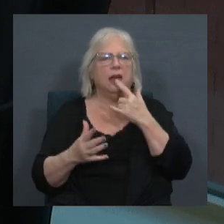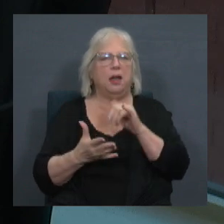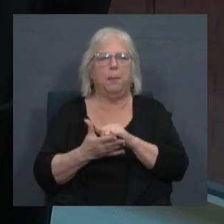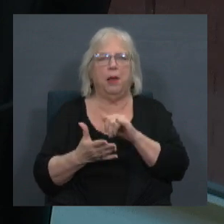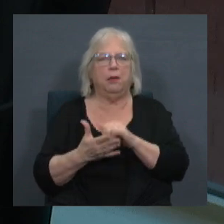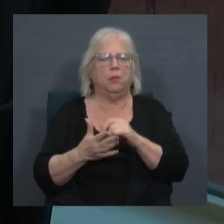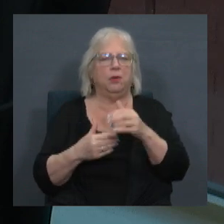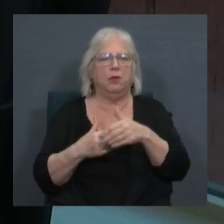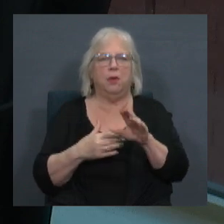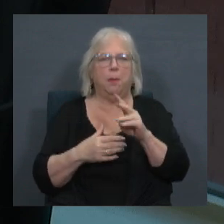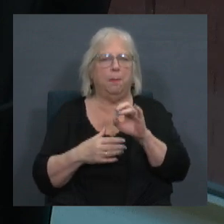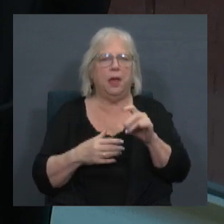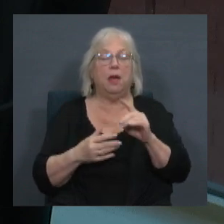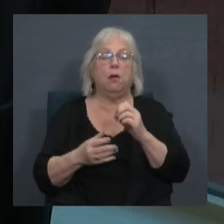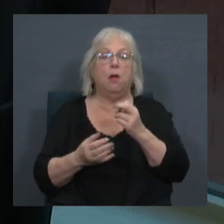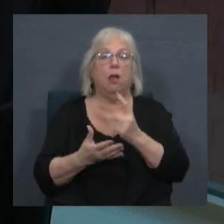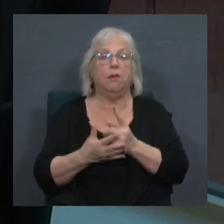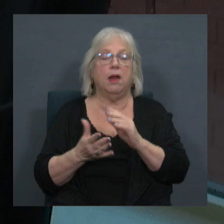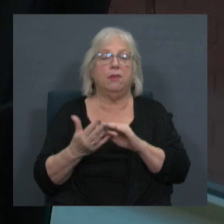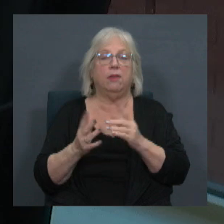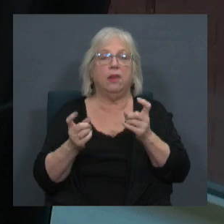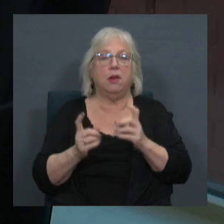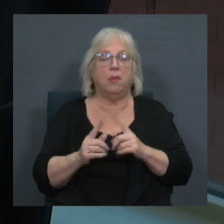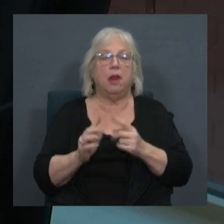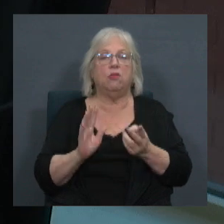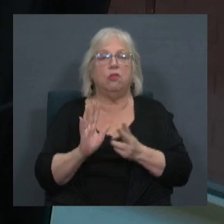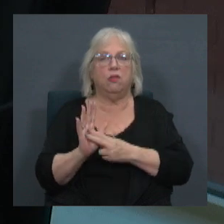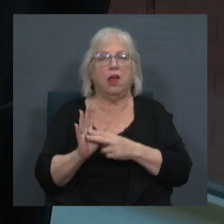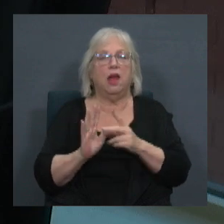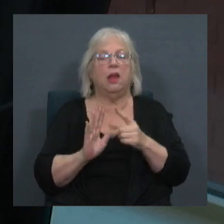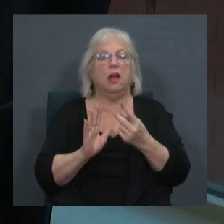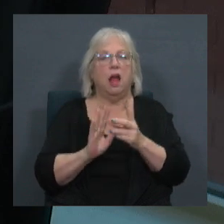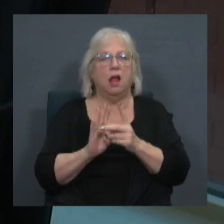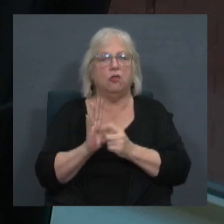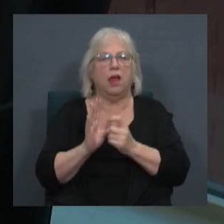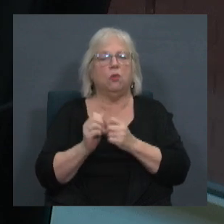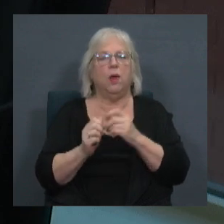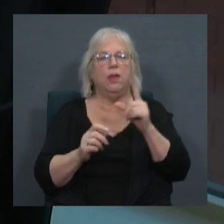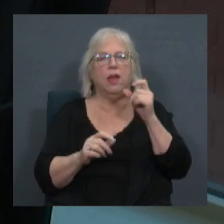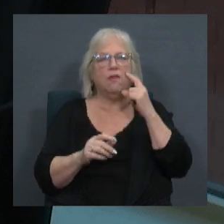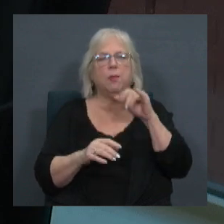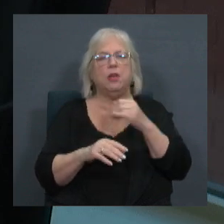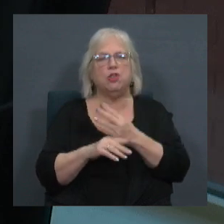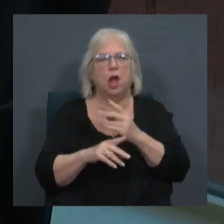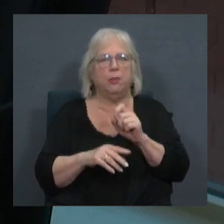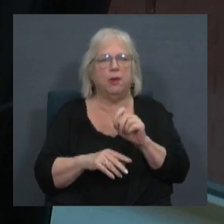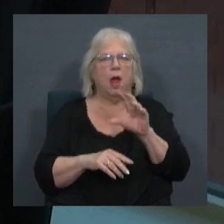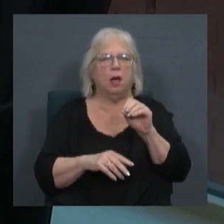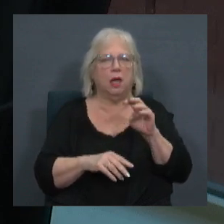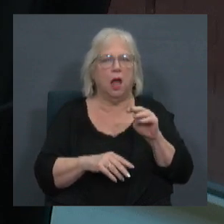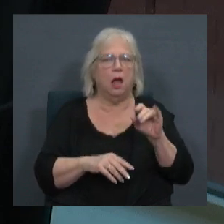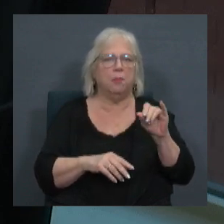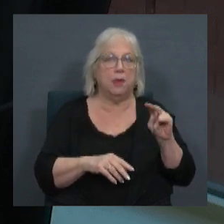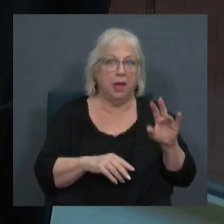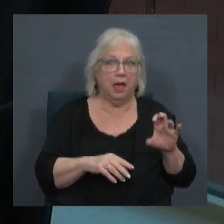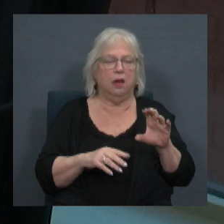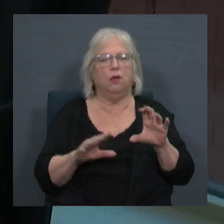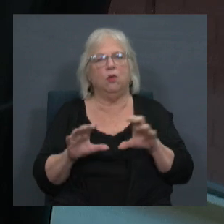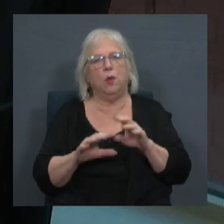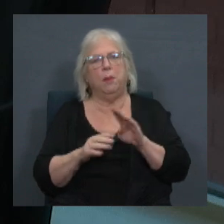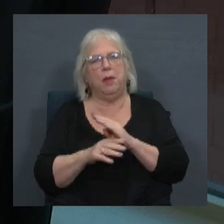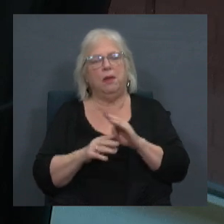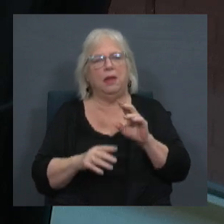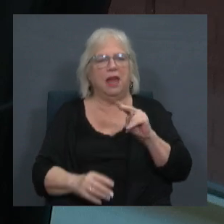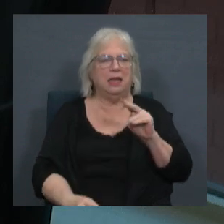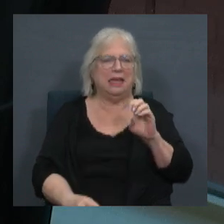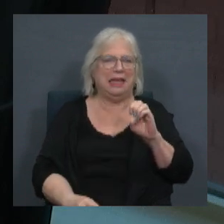and unfeasible to bid, to authorize the city manager to enter into a sole source contract with GovernmentJobs.com Inc., doing business as NeoGov,